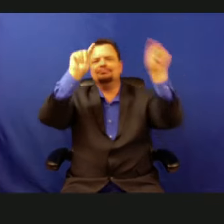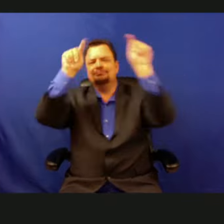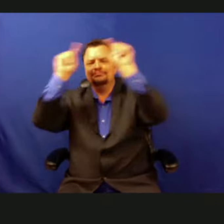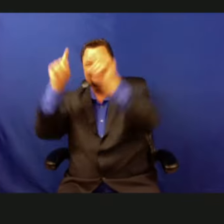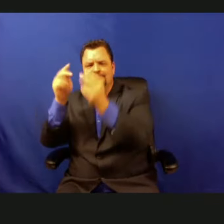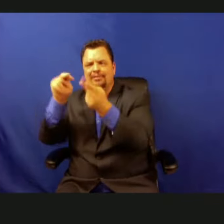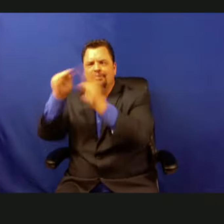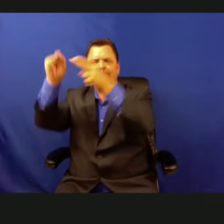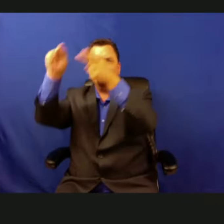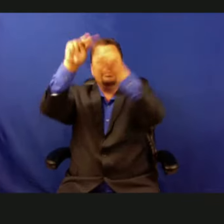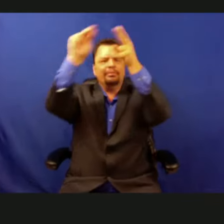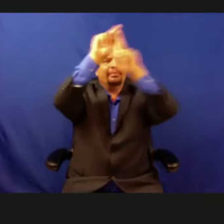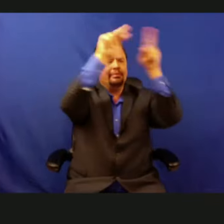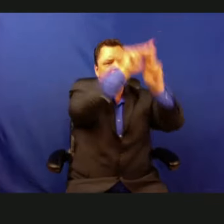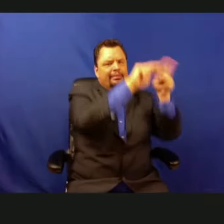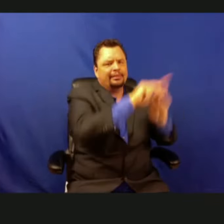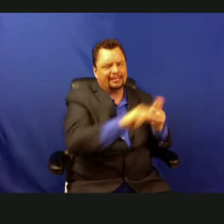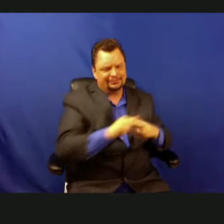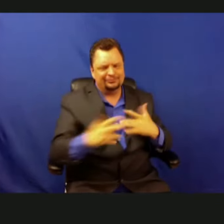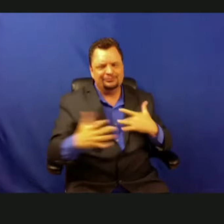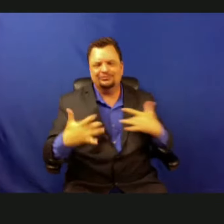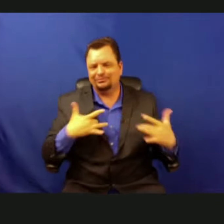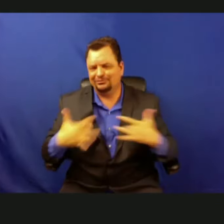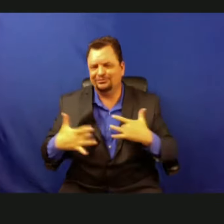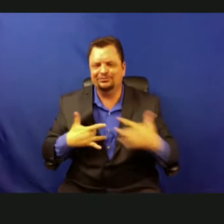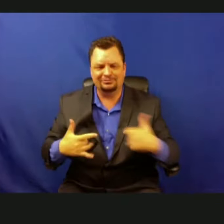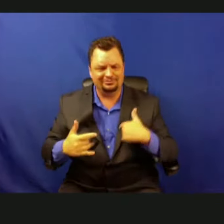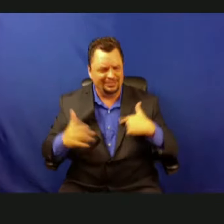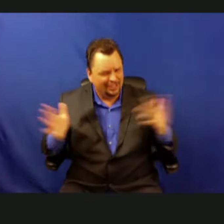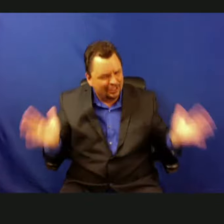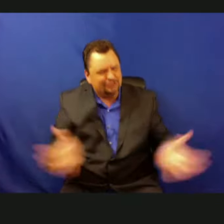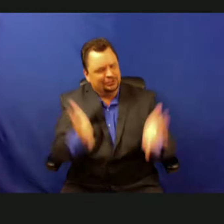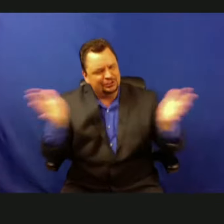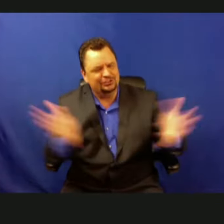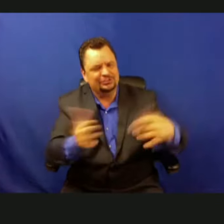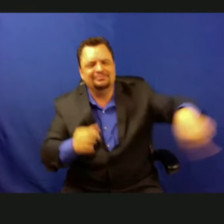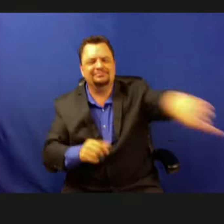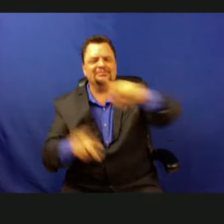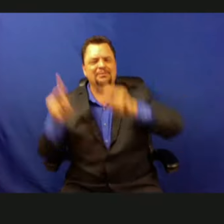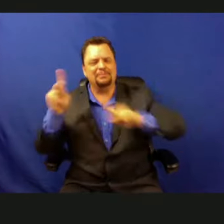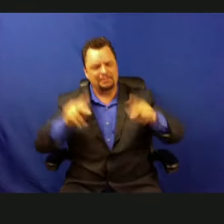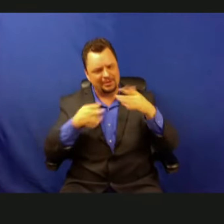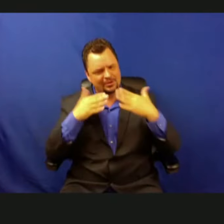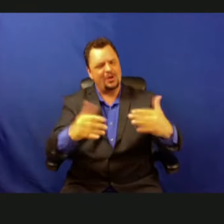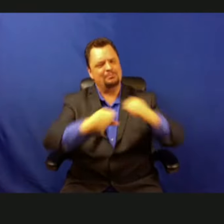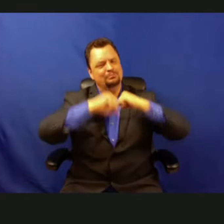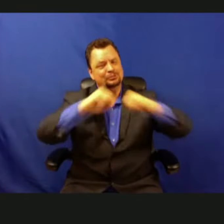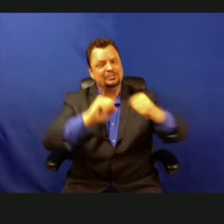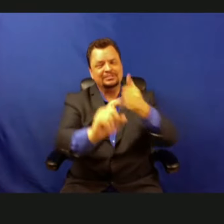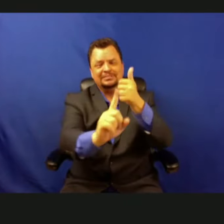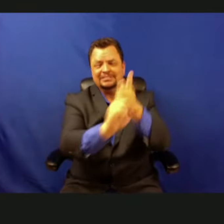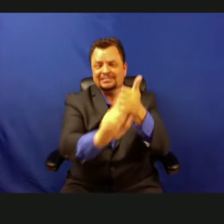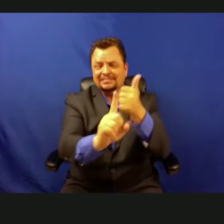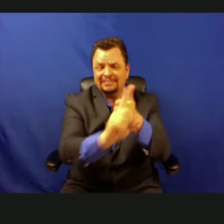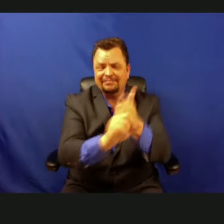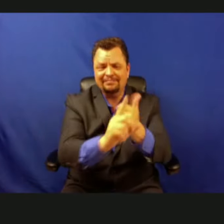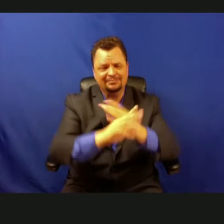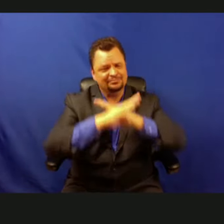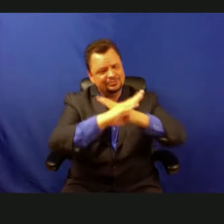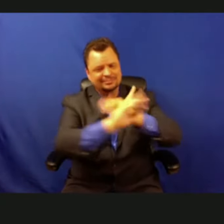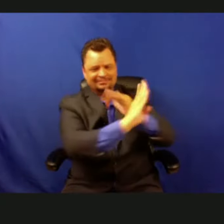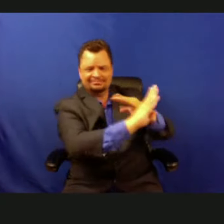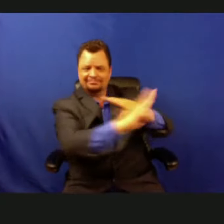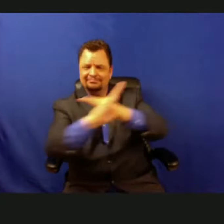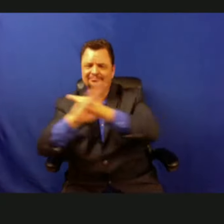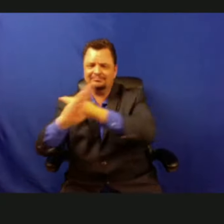we encourage people to take the right precautions, regardless of whether they're interacting with somebody from Utah, Wyoming, or within Colorado. And that includes,